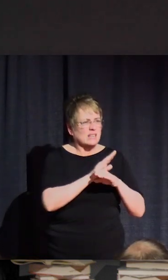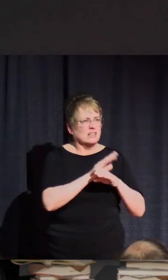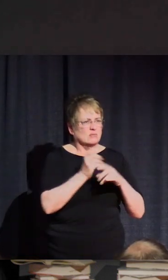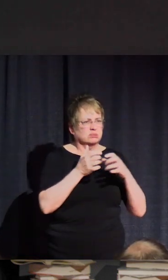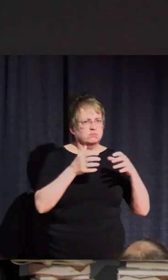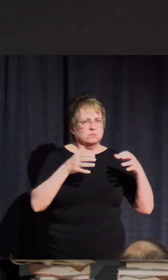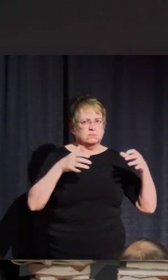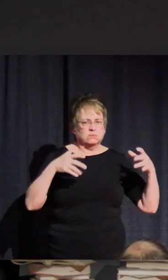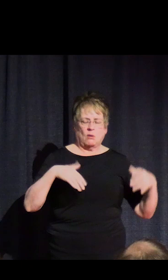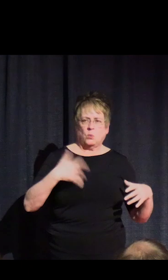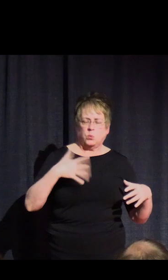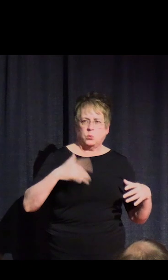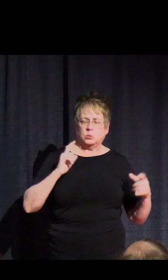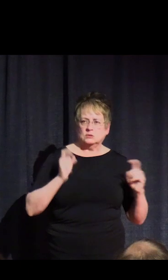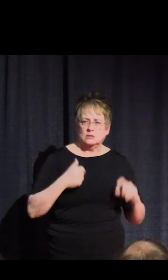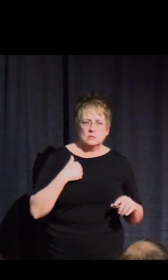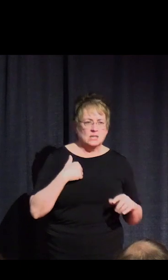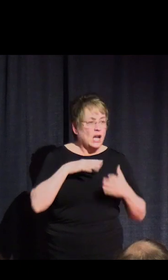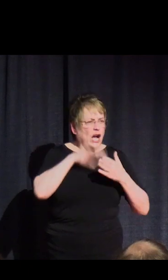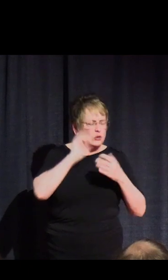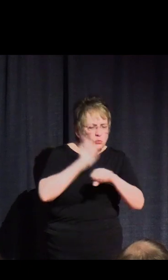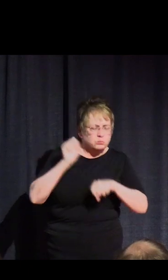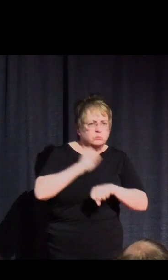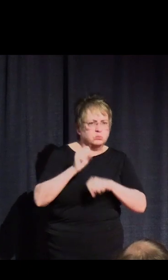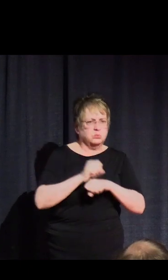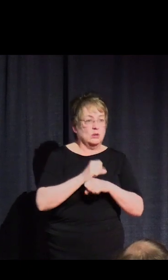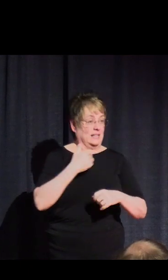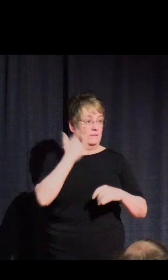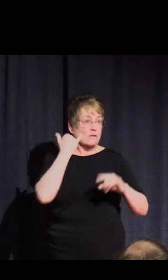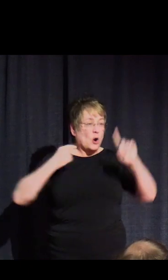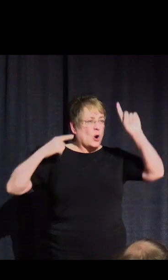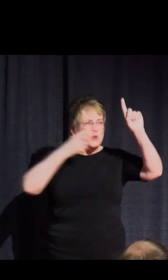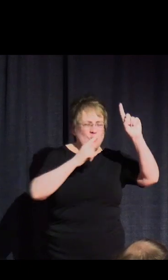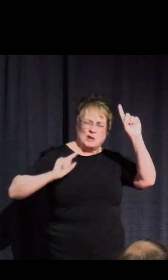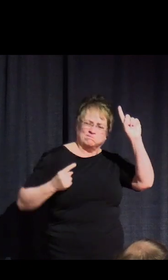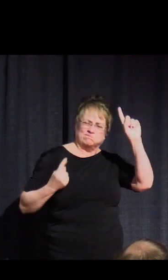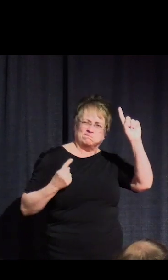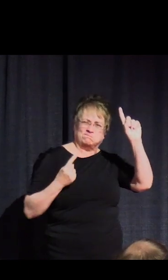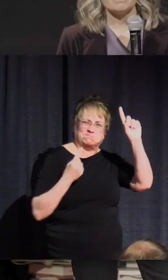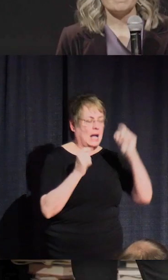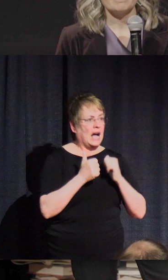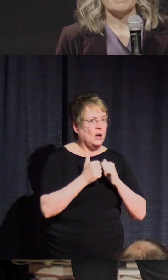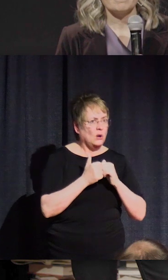life-changing. I learned hard work, how to chase my dreams and make them a reality.